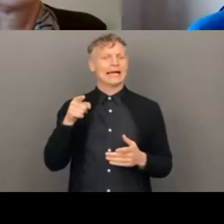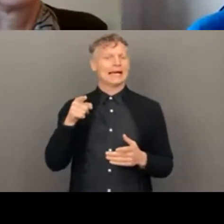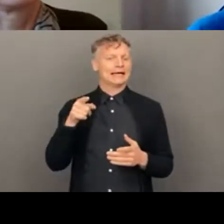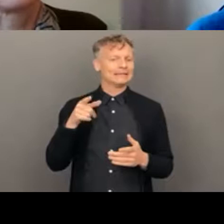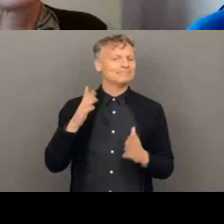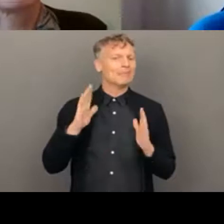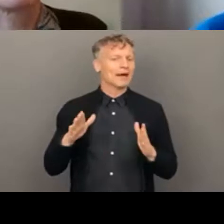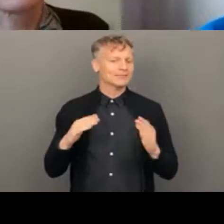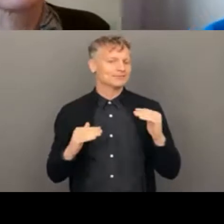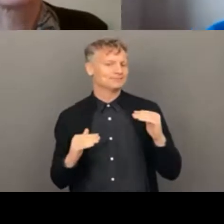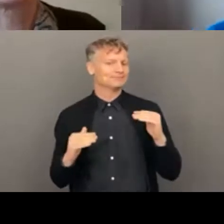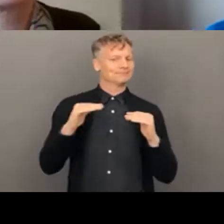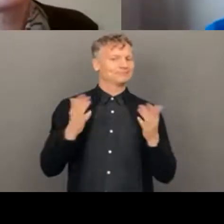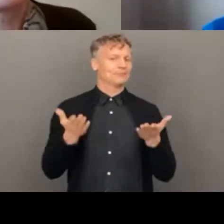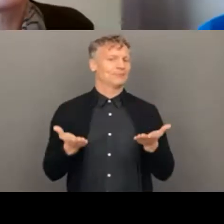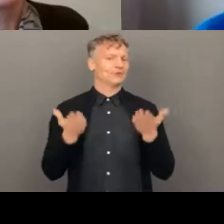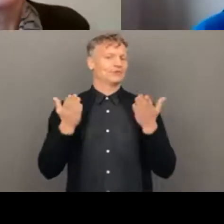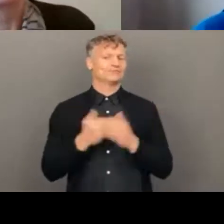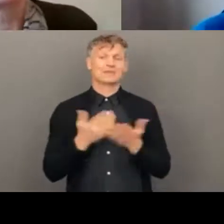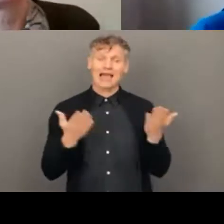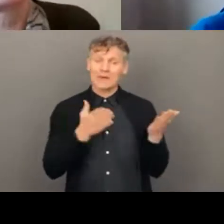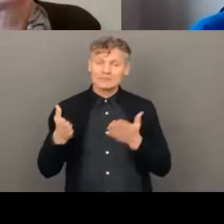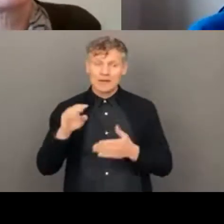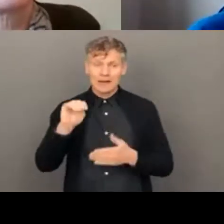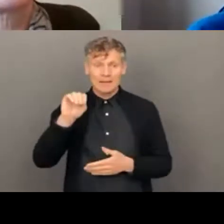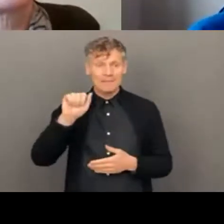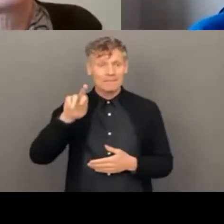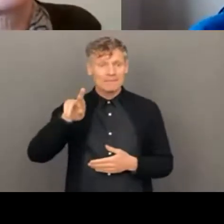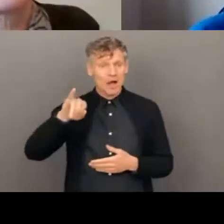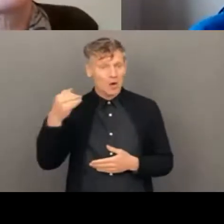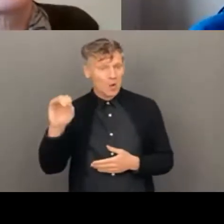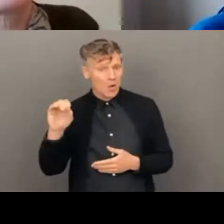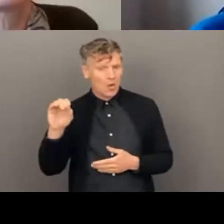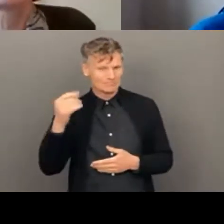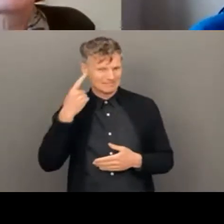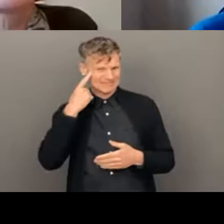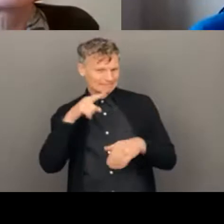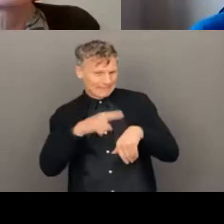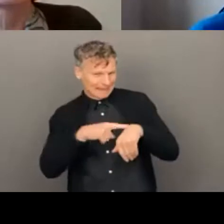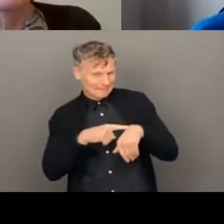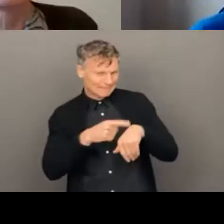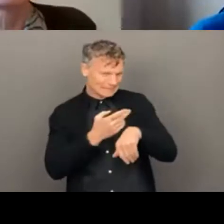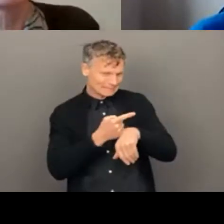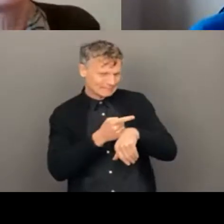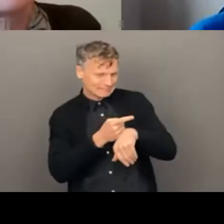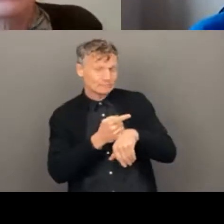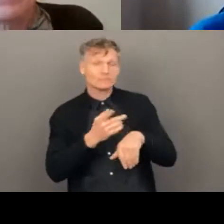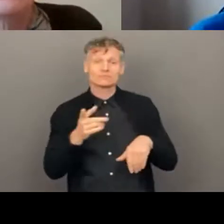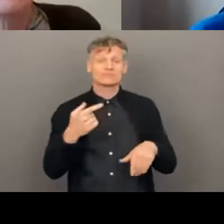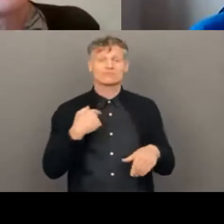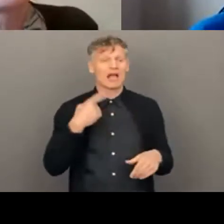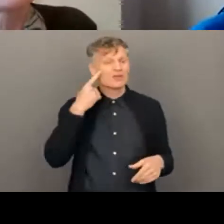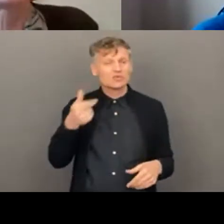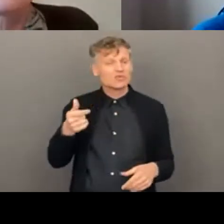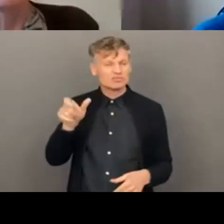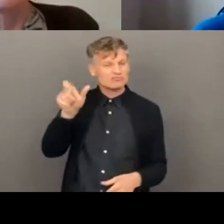sorry. Yes, I would just like to add, look at the expertise, the talents, the skills, the